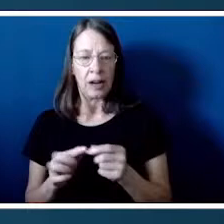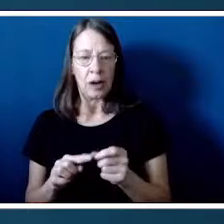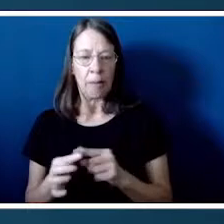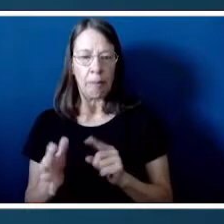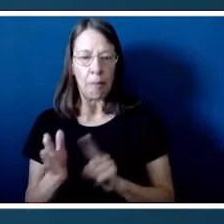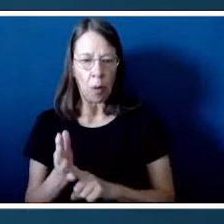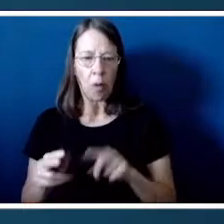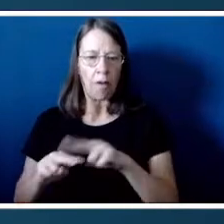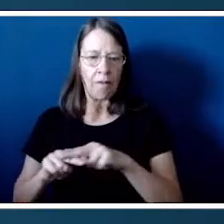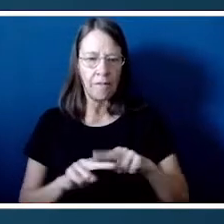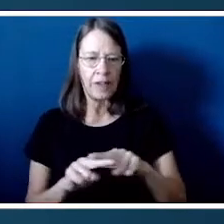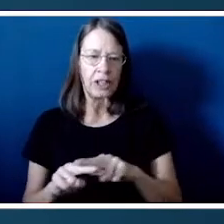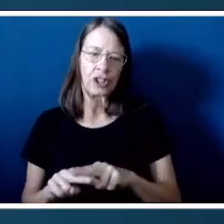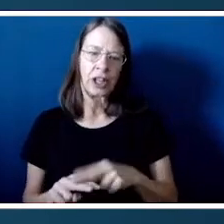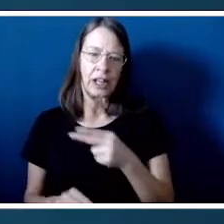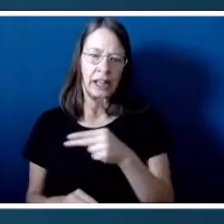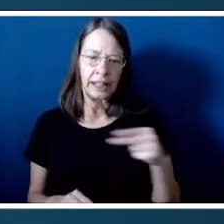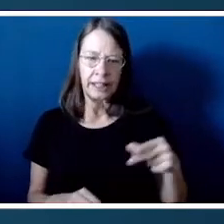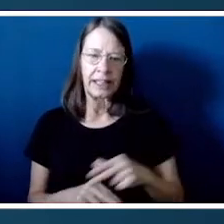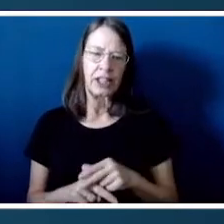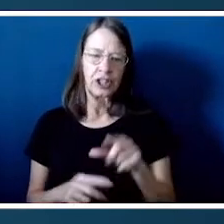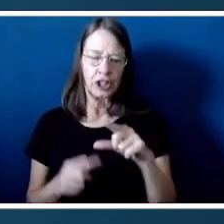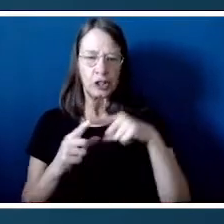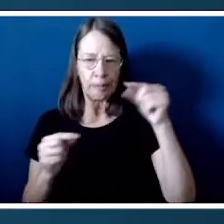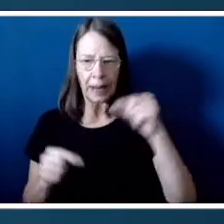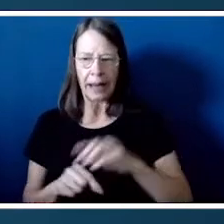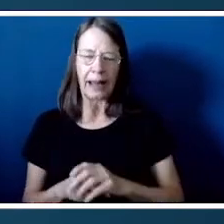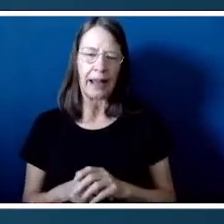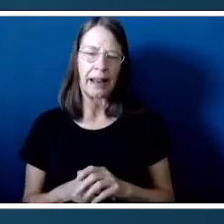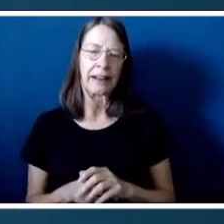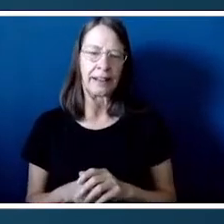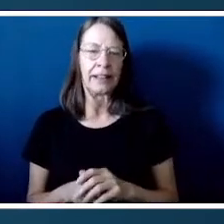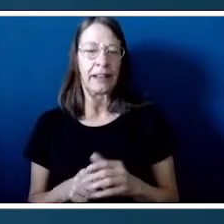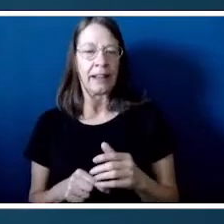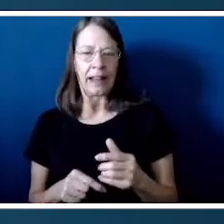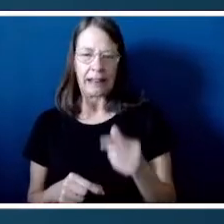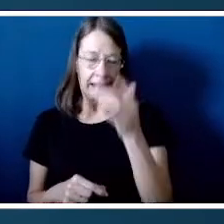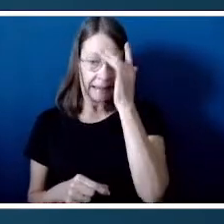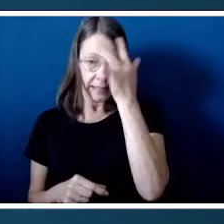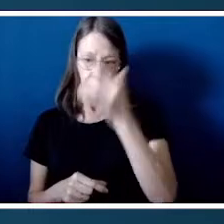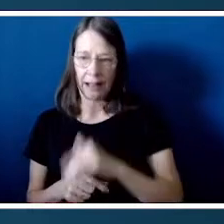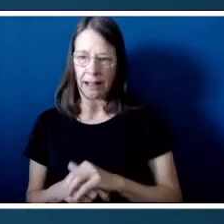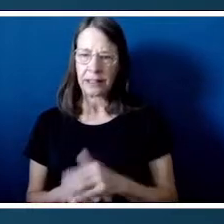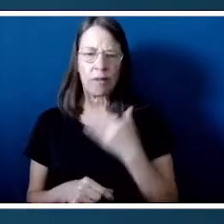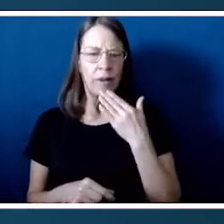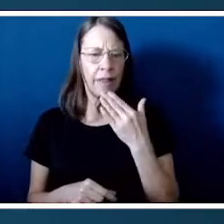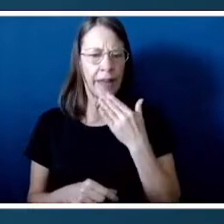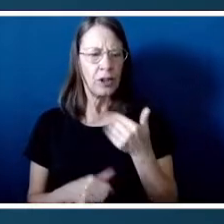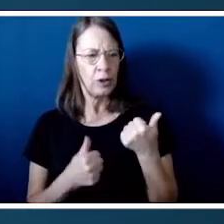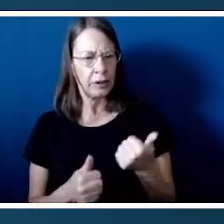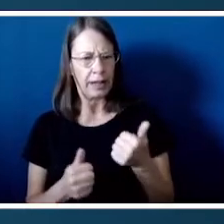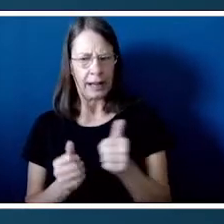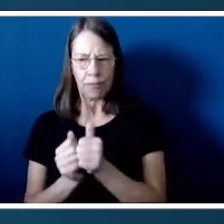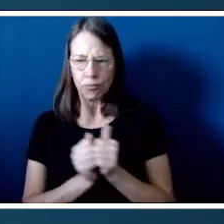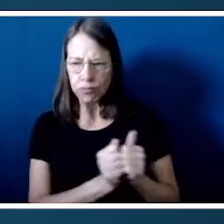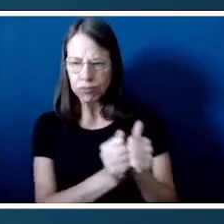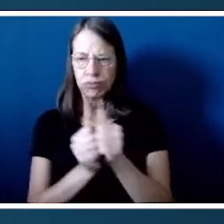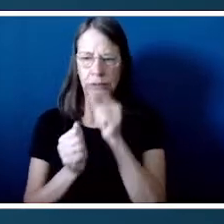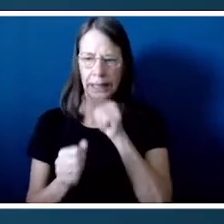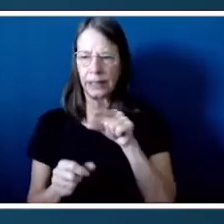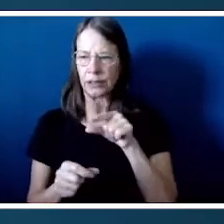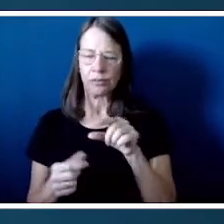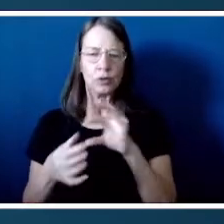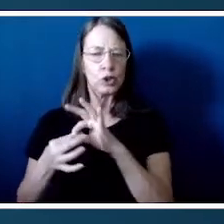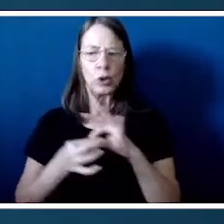we are so pleased that our colleagues are able to join with so many others from the region in making this conference what it